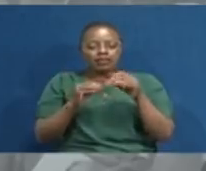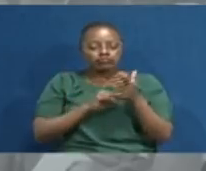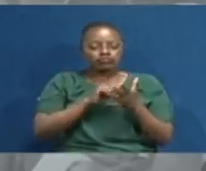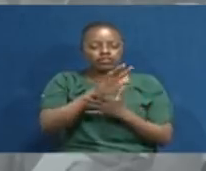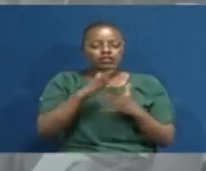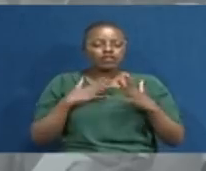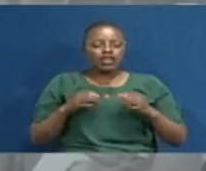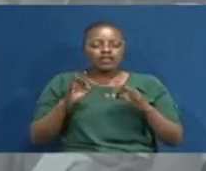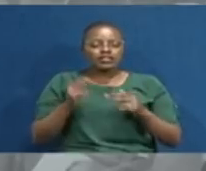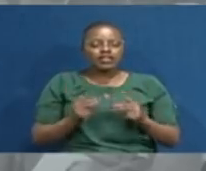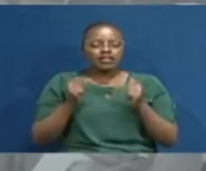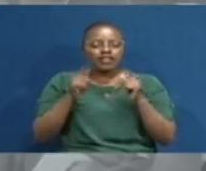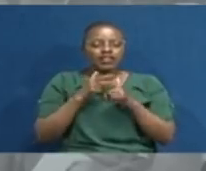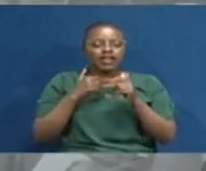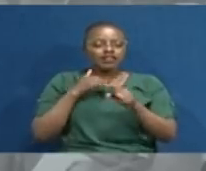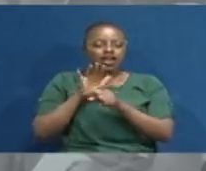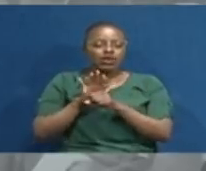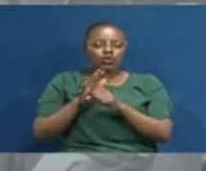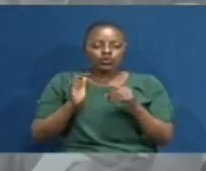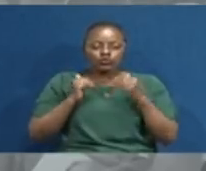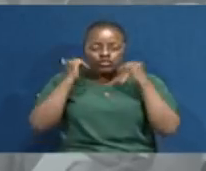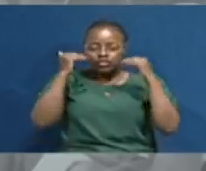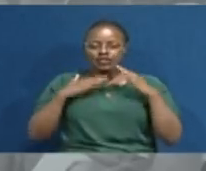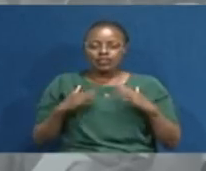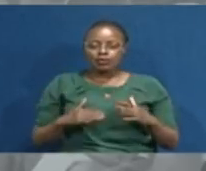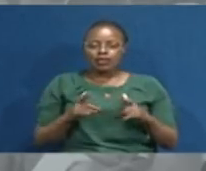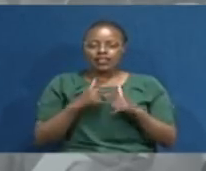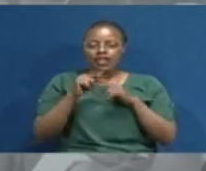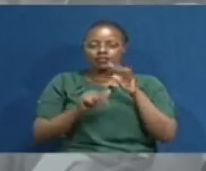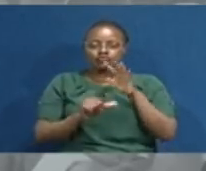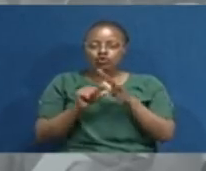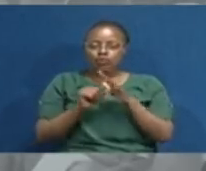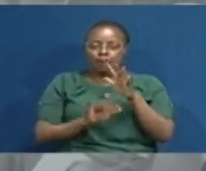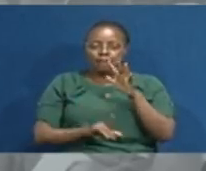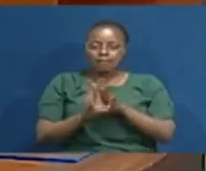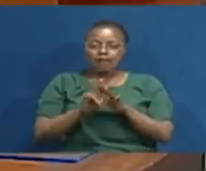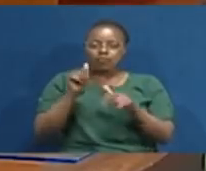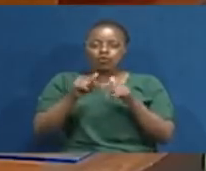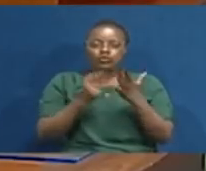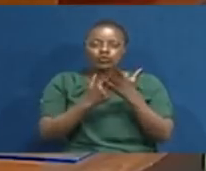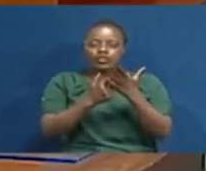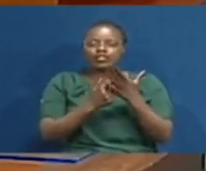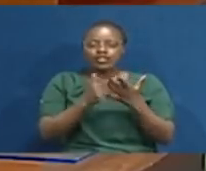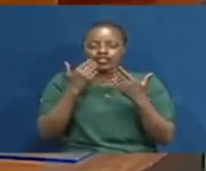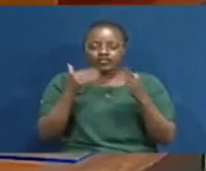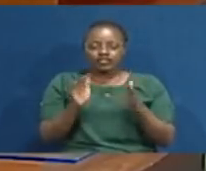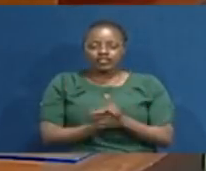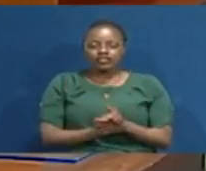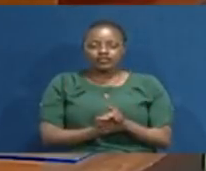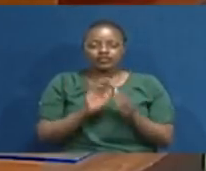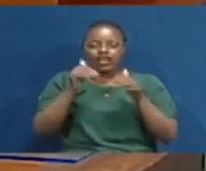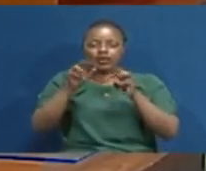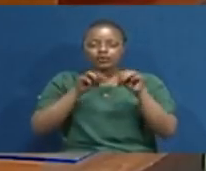organs. And if it's too high, then you're putting a lot of stress on the organs, and that causes problems that we've discussed already. Mm-hmm. How